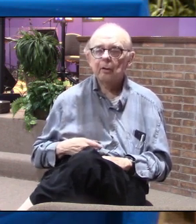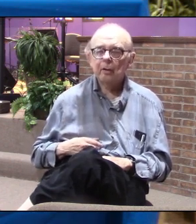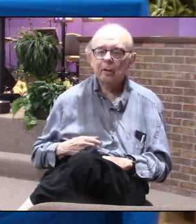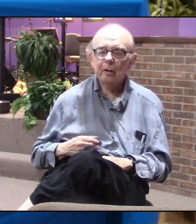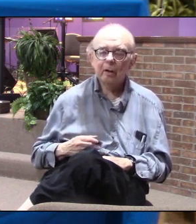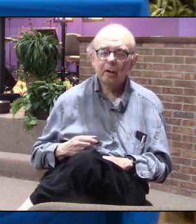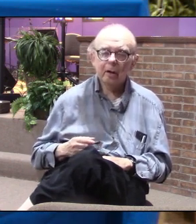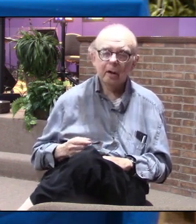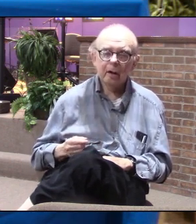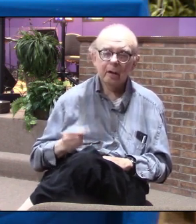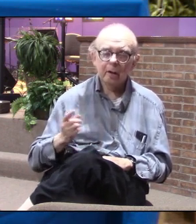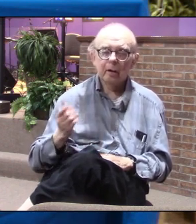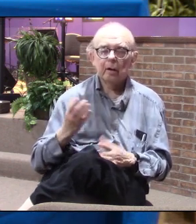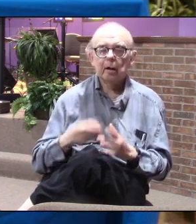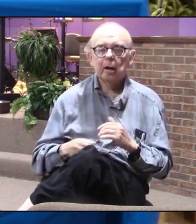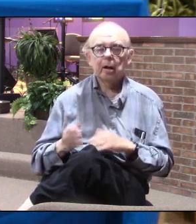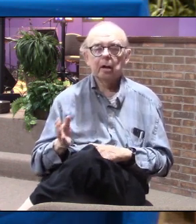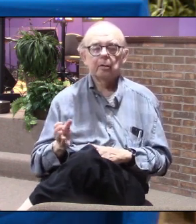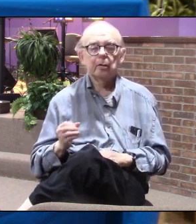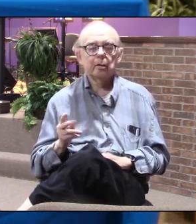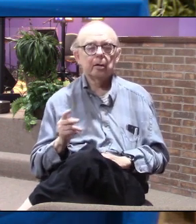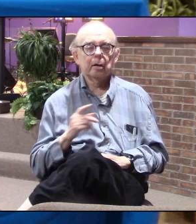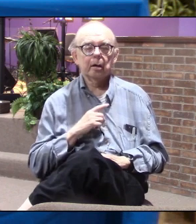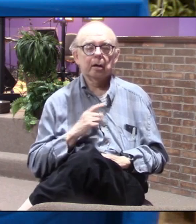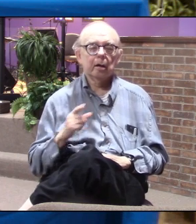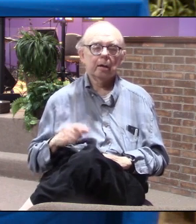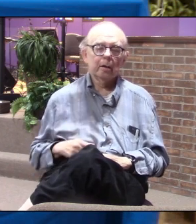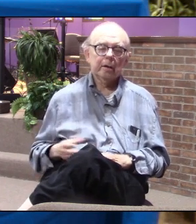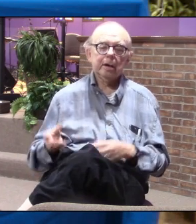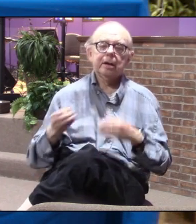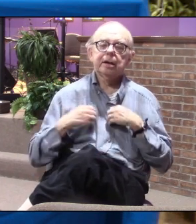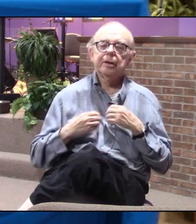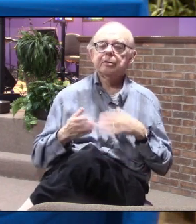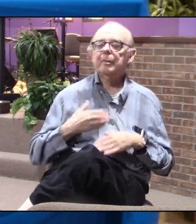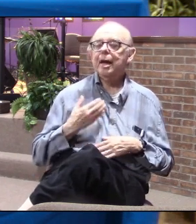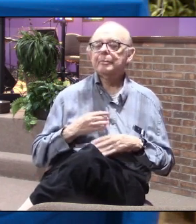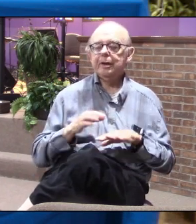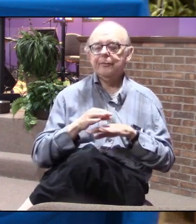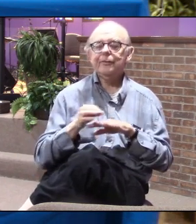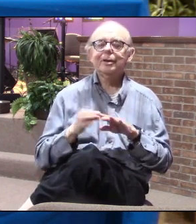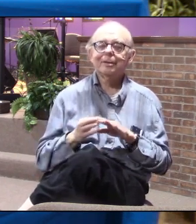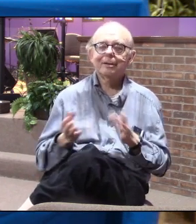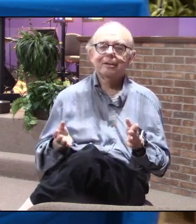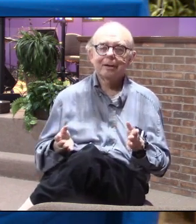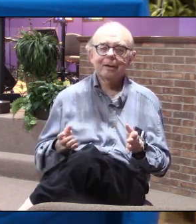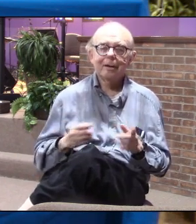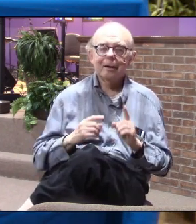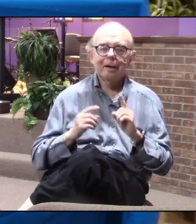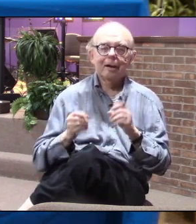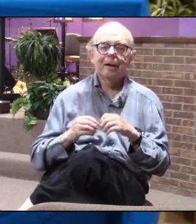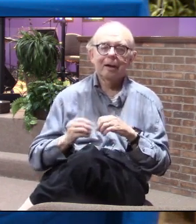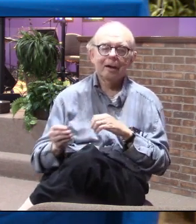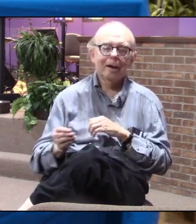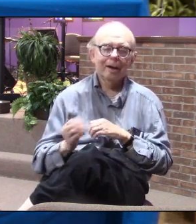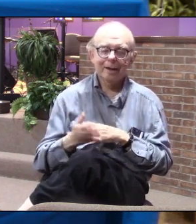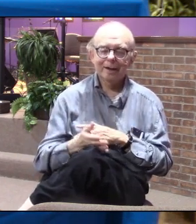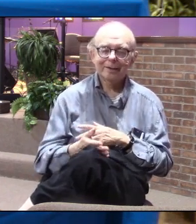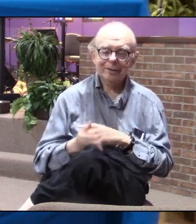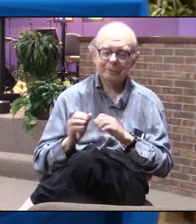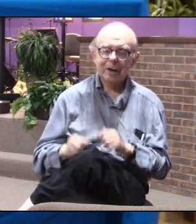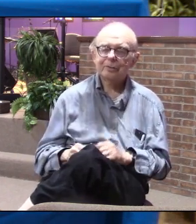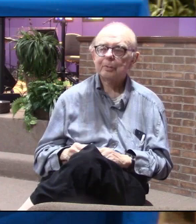And going out of there, he was saying, okay, Lord, give me some happy feet. I'm moving as far away from here as I